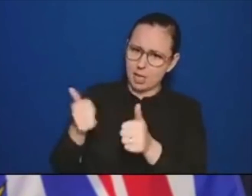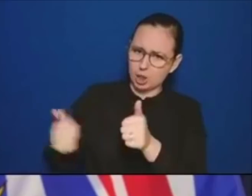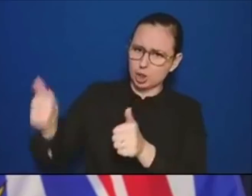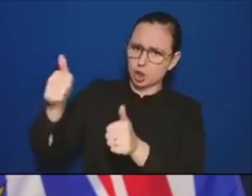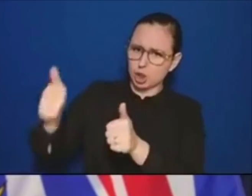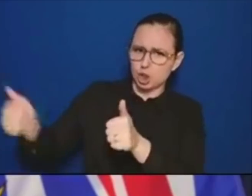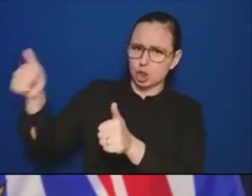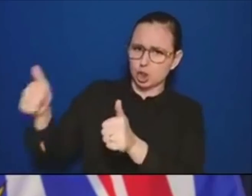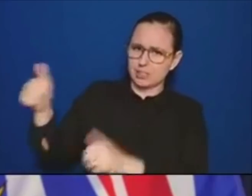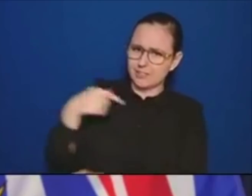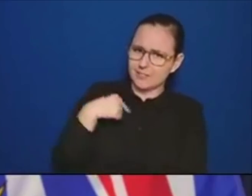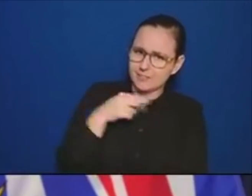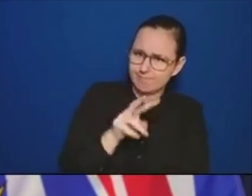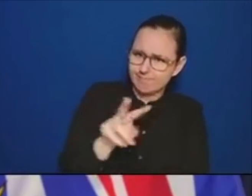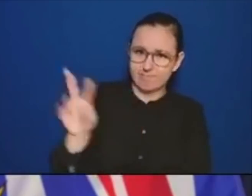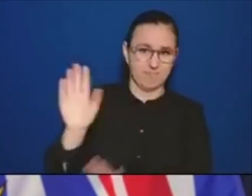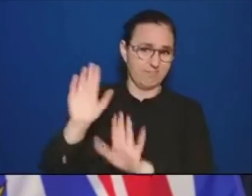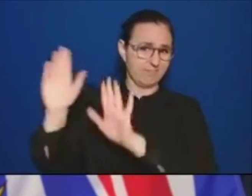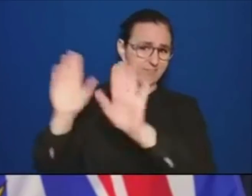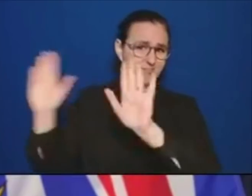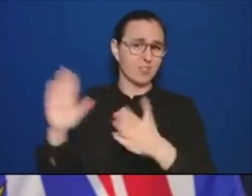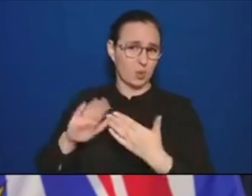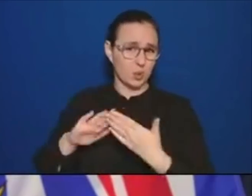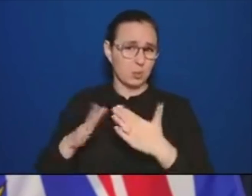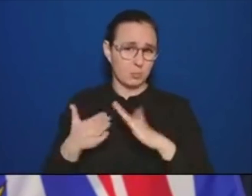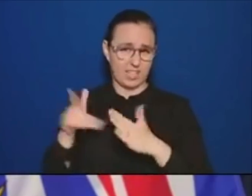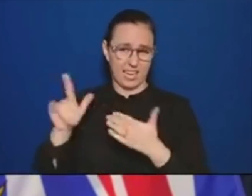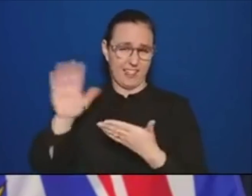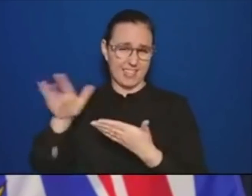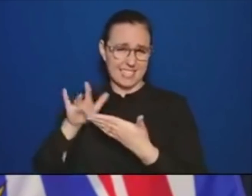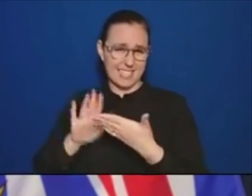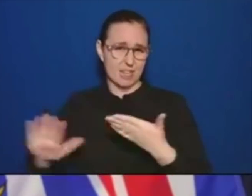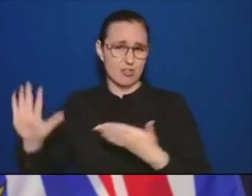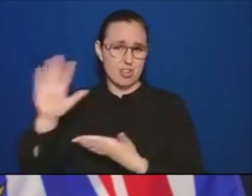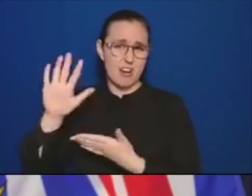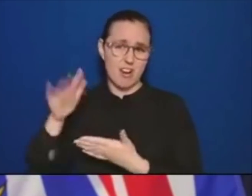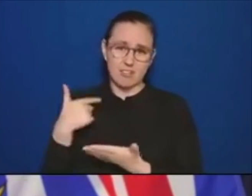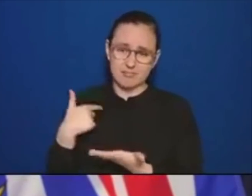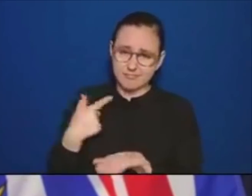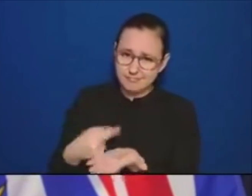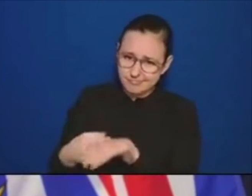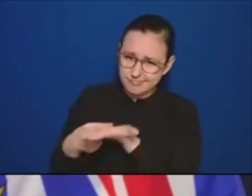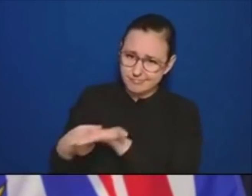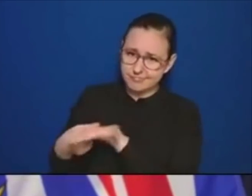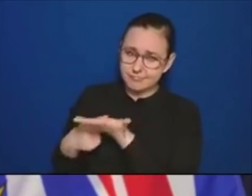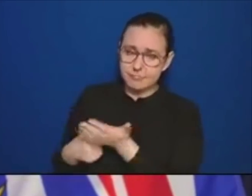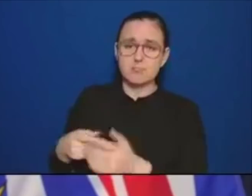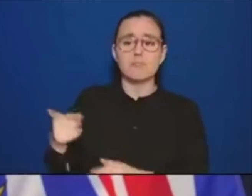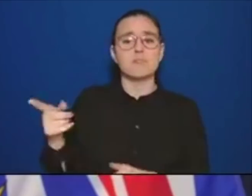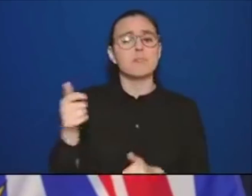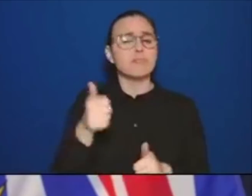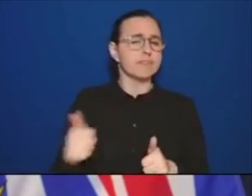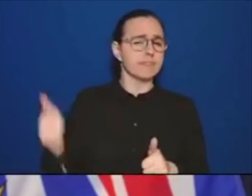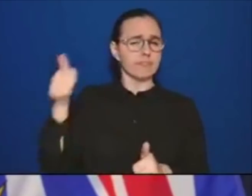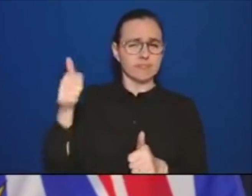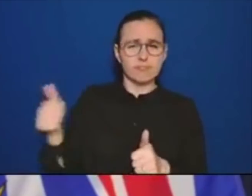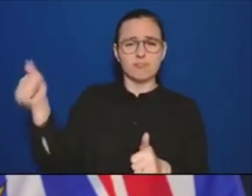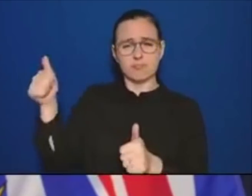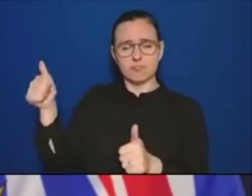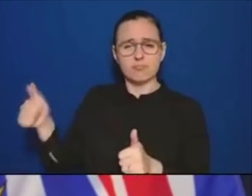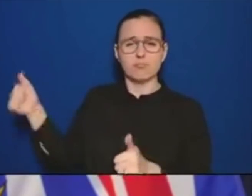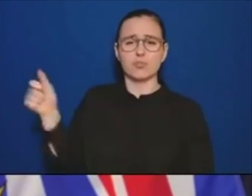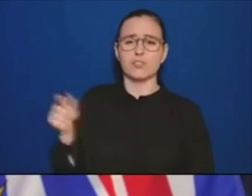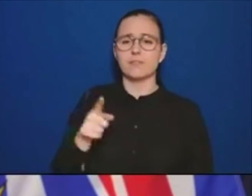impacted nations in the interior. Chiefs and members of Indigenous communities have shown enormous resilience and great